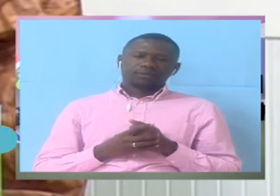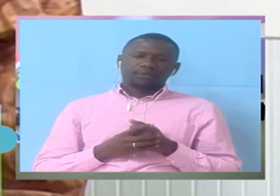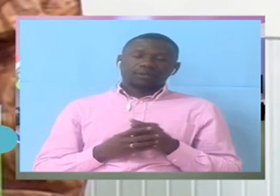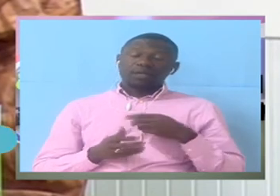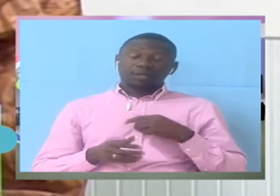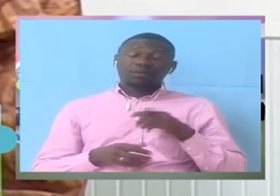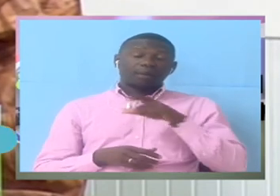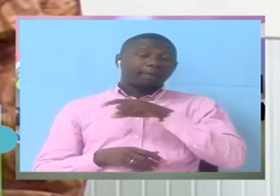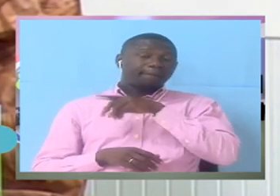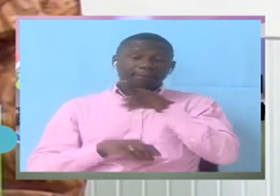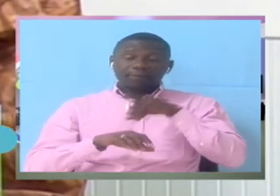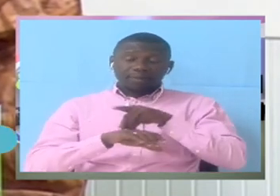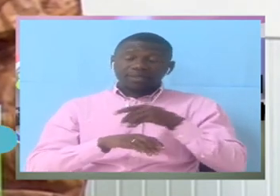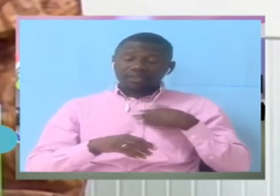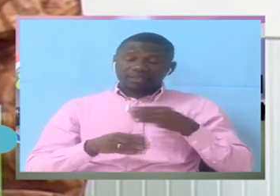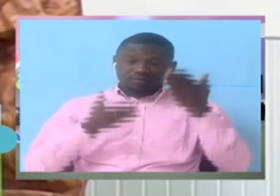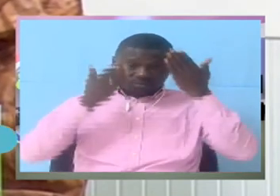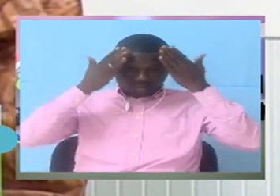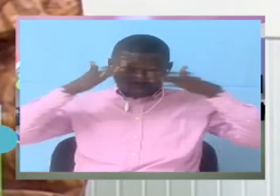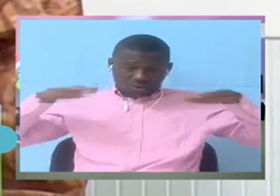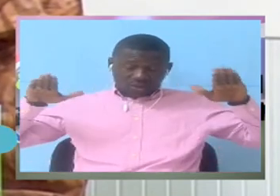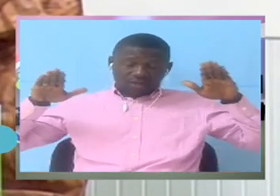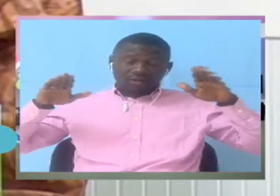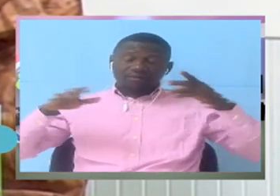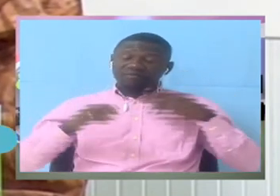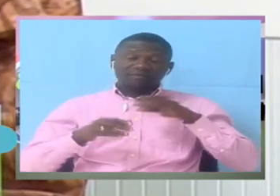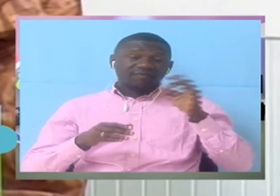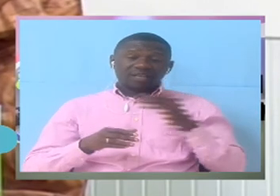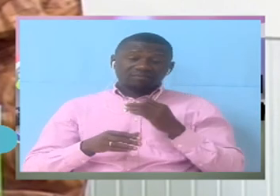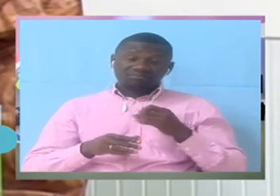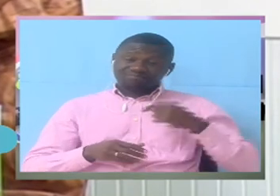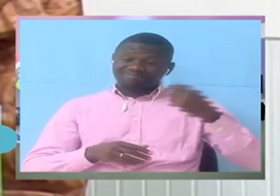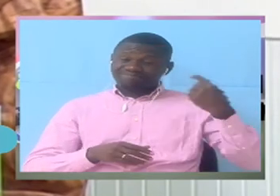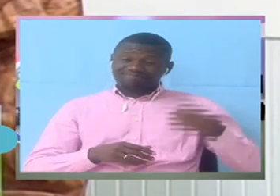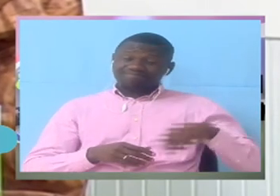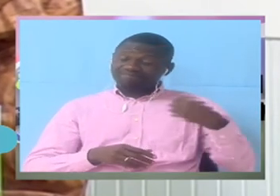There was somewhere in Burkina Faso a very expensive bar.